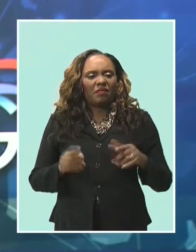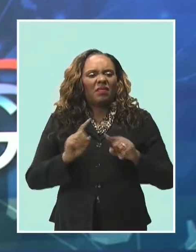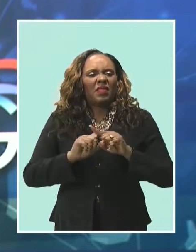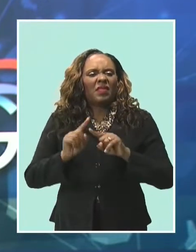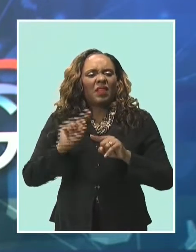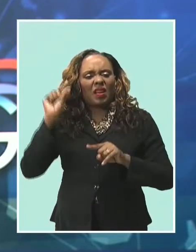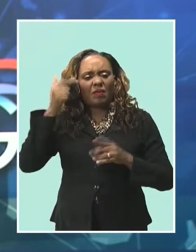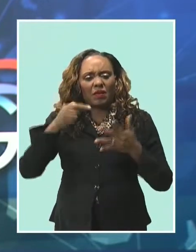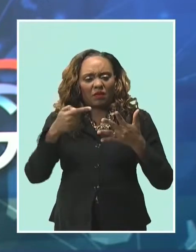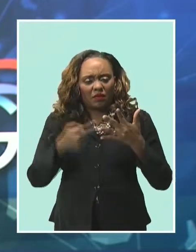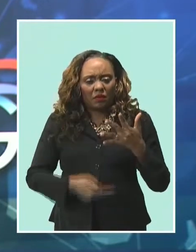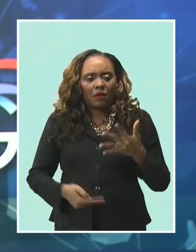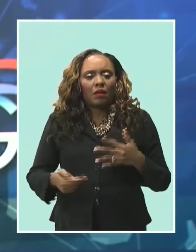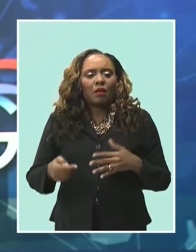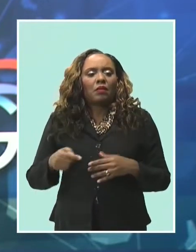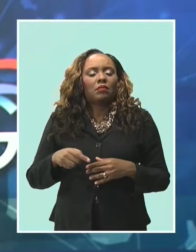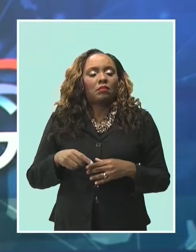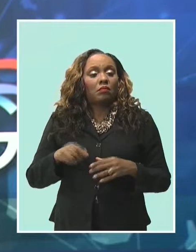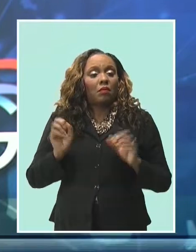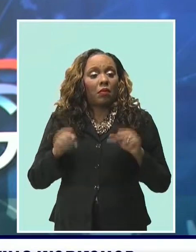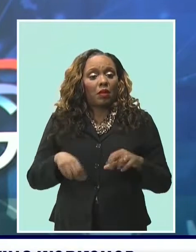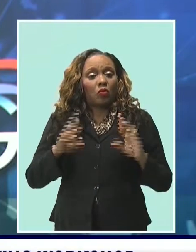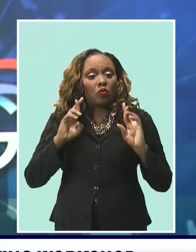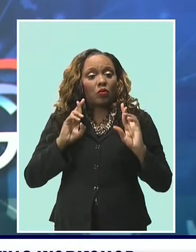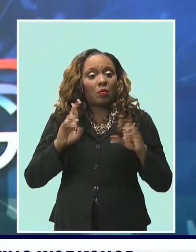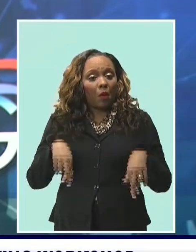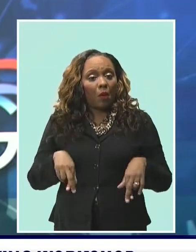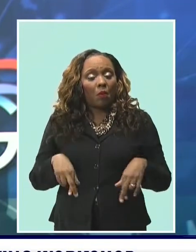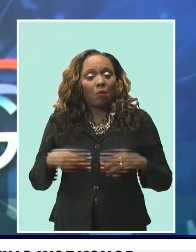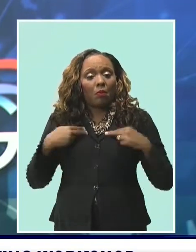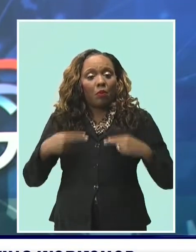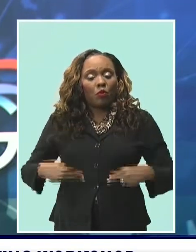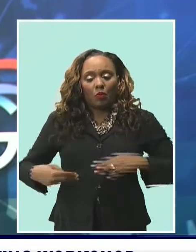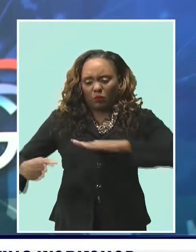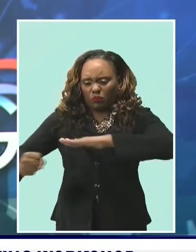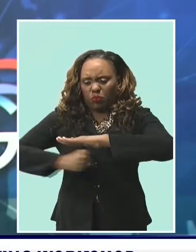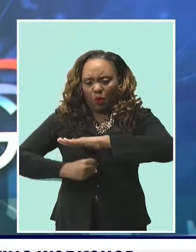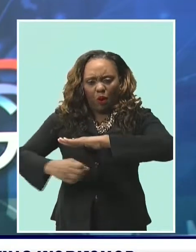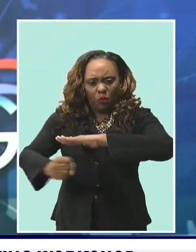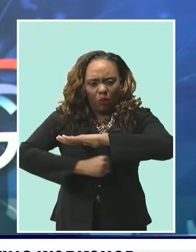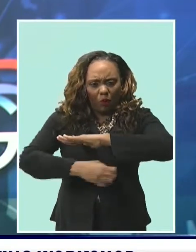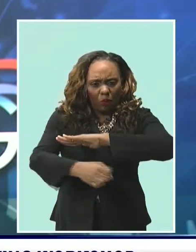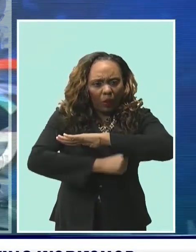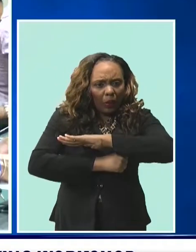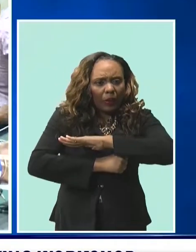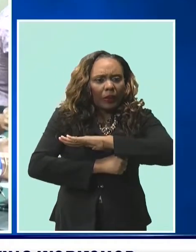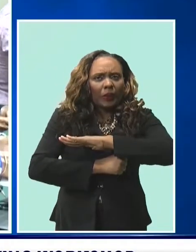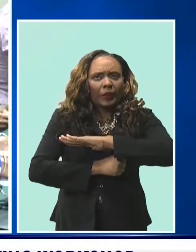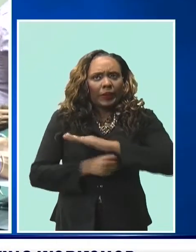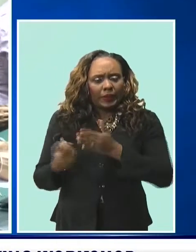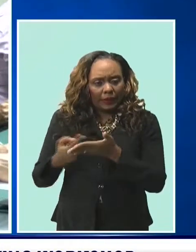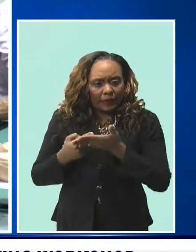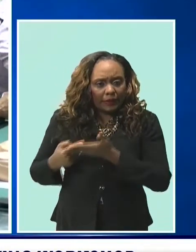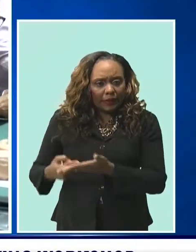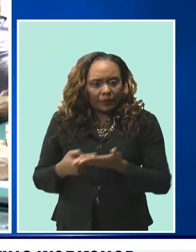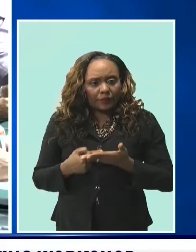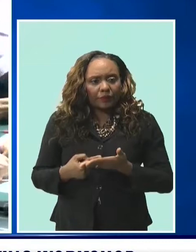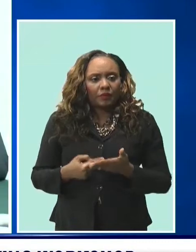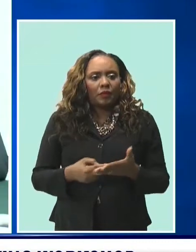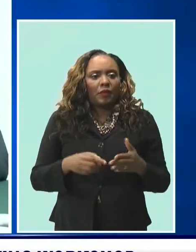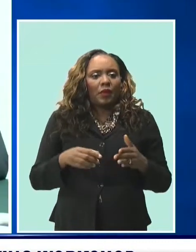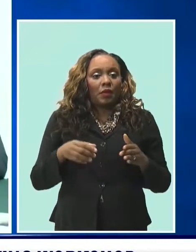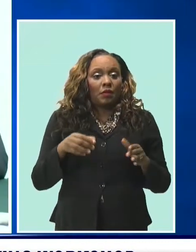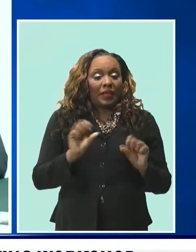to the transnational crime and human trafficking are being boosted. The Caribbean Community Implementation Agency for Crime and